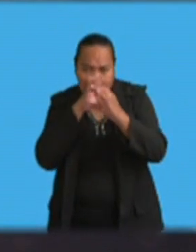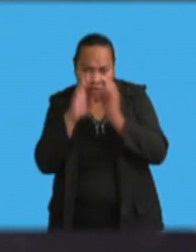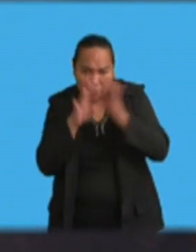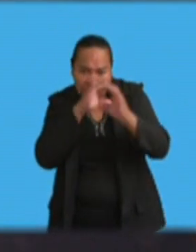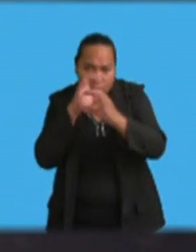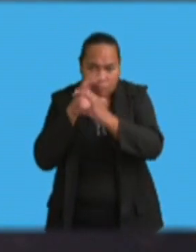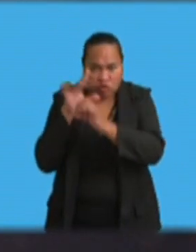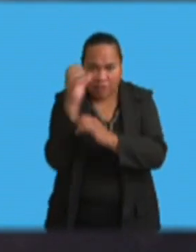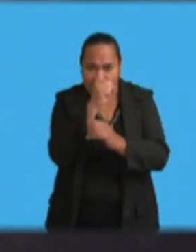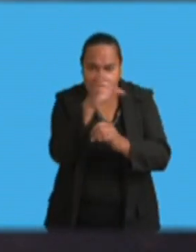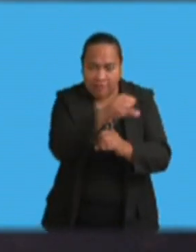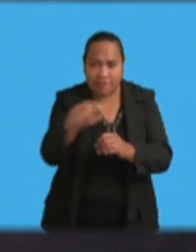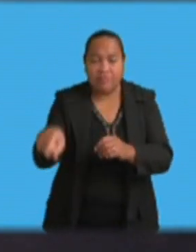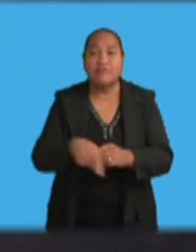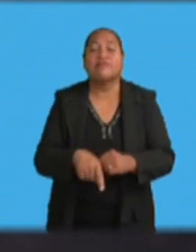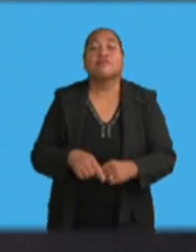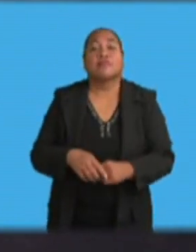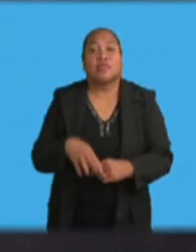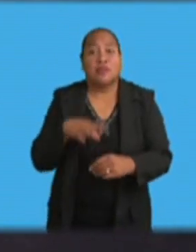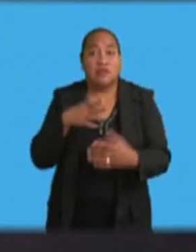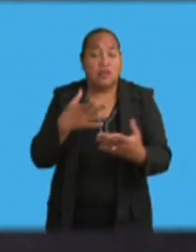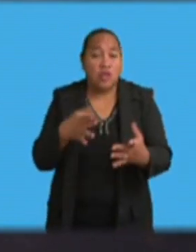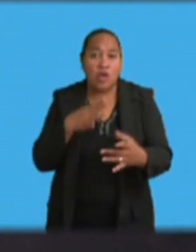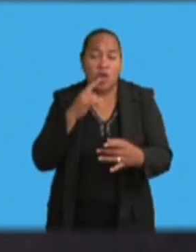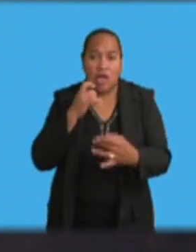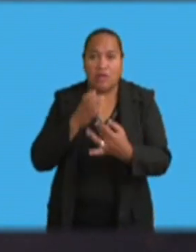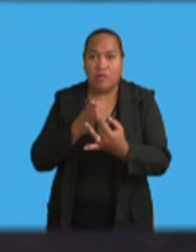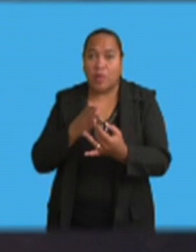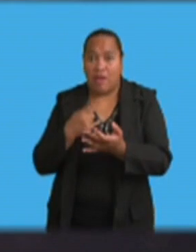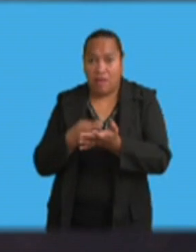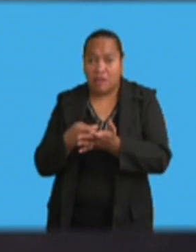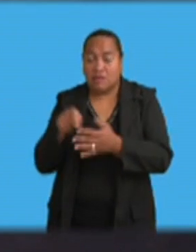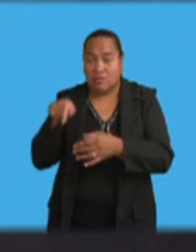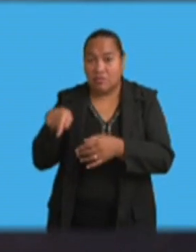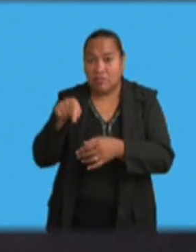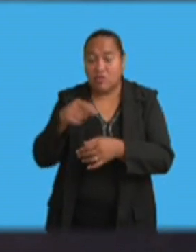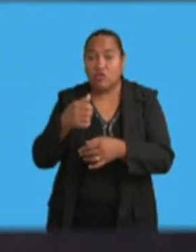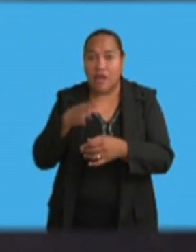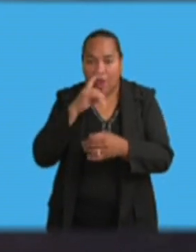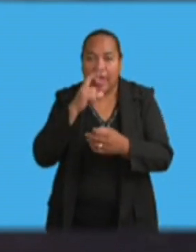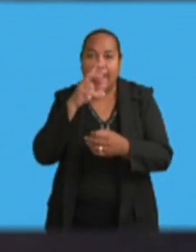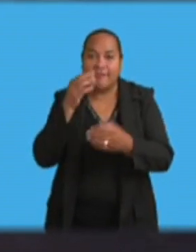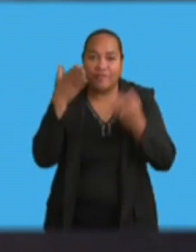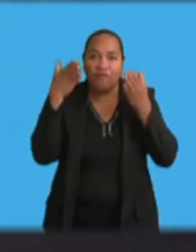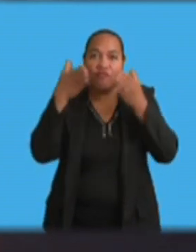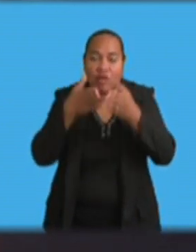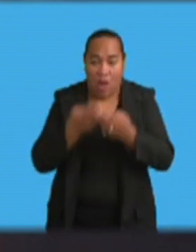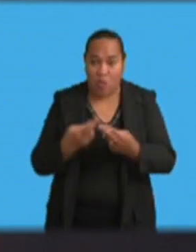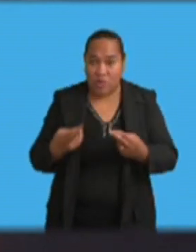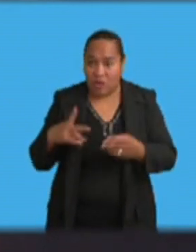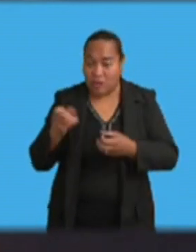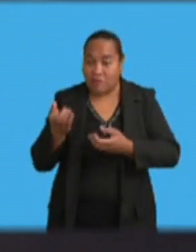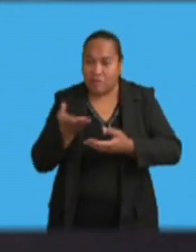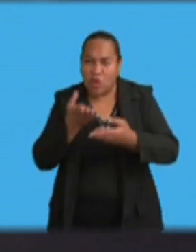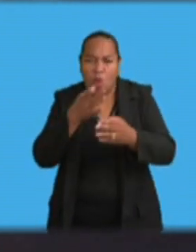assistance rendered to Fiji by asset providers, we are now able to focus our resources in areas of